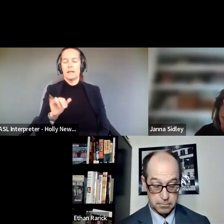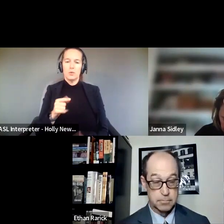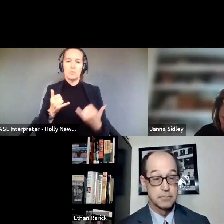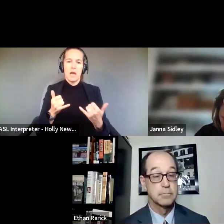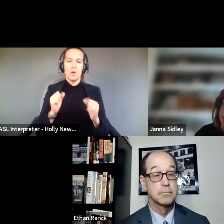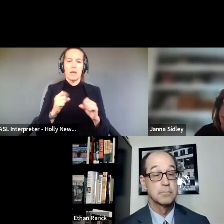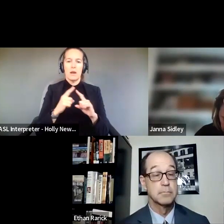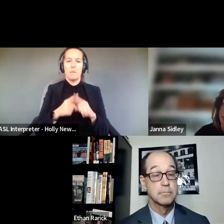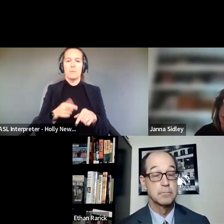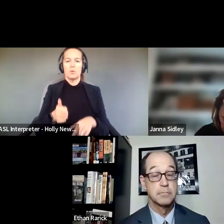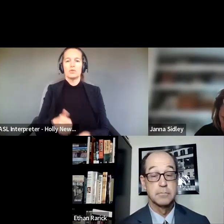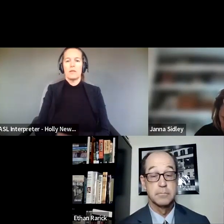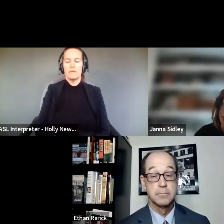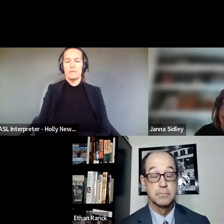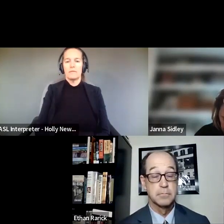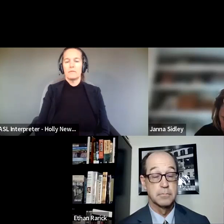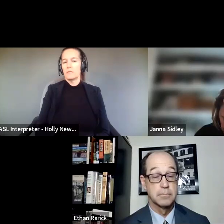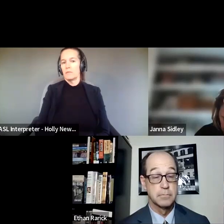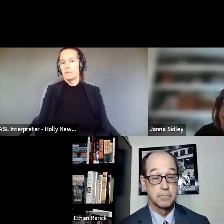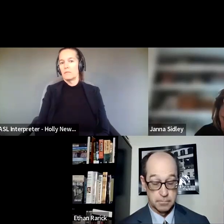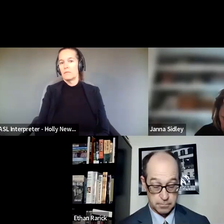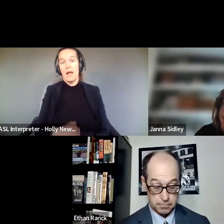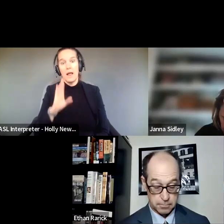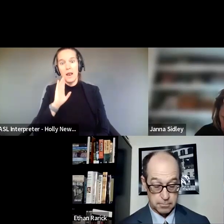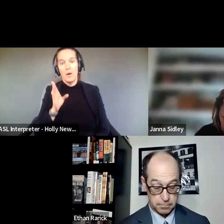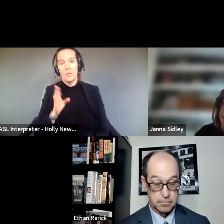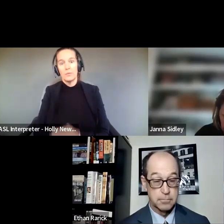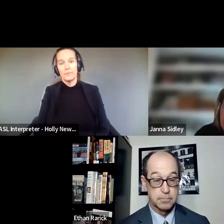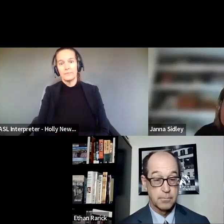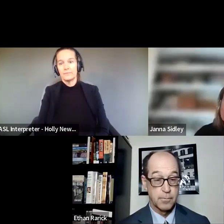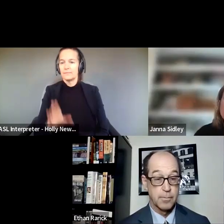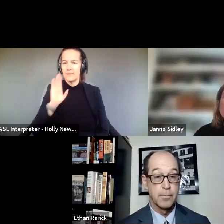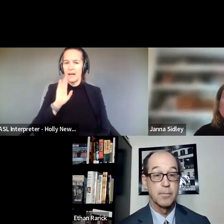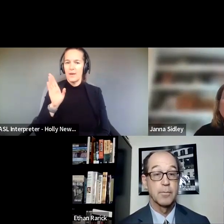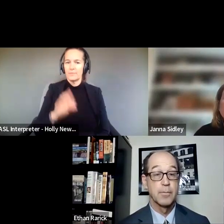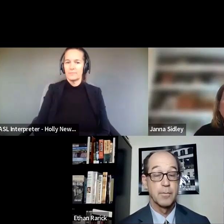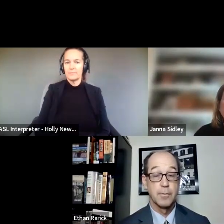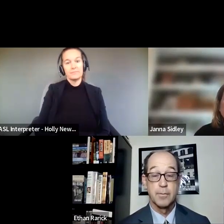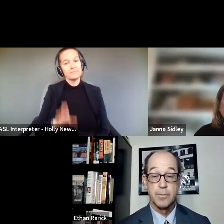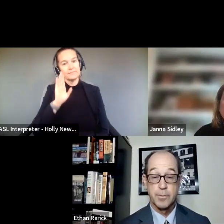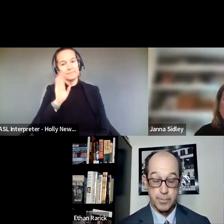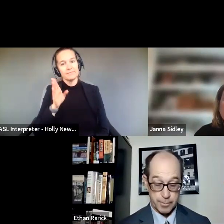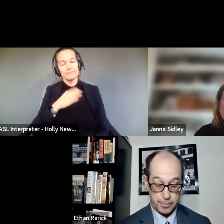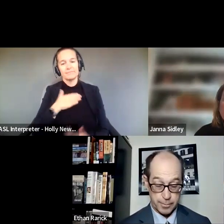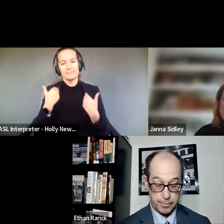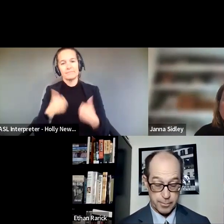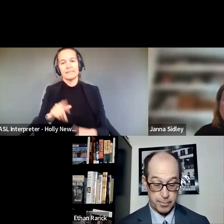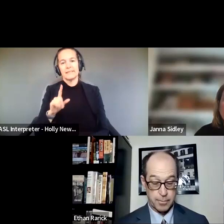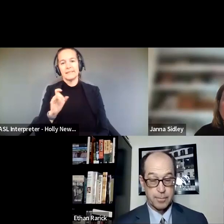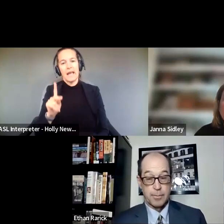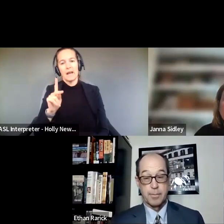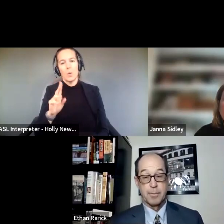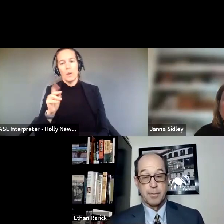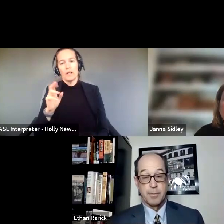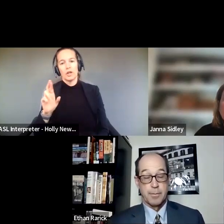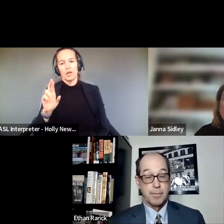to unmute yourself. Hello. Hello. Hi, my name is Zach Wheeler, and I